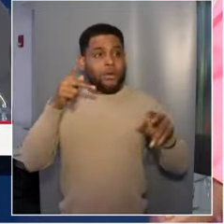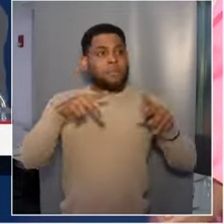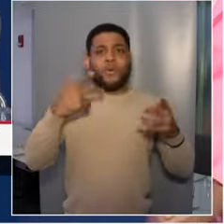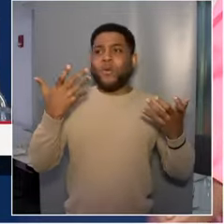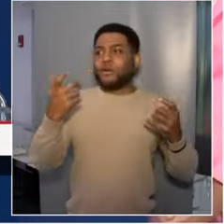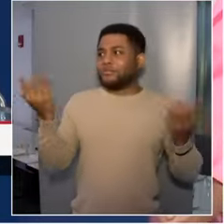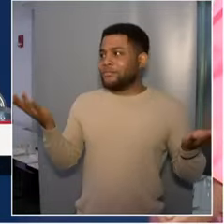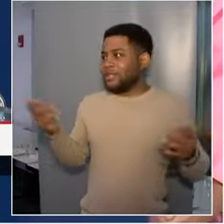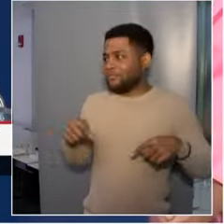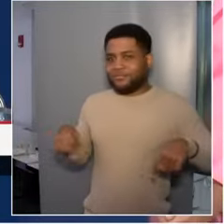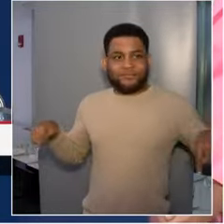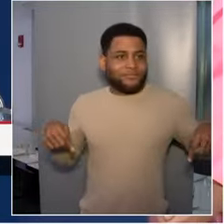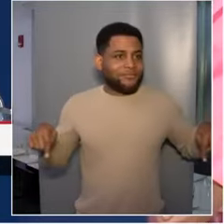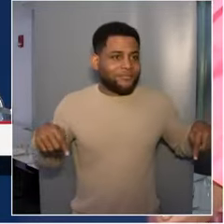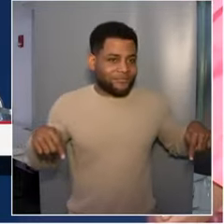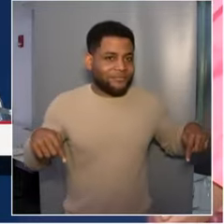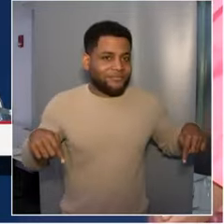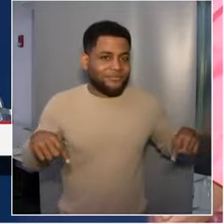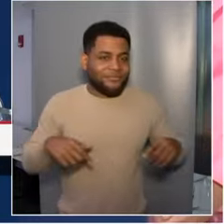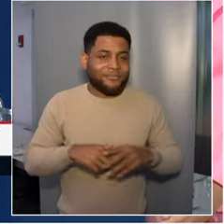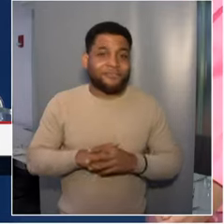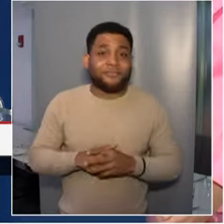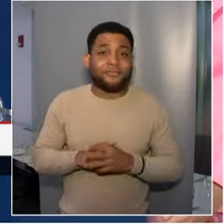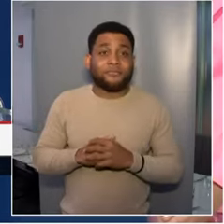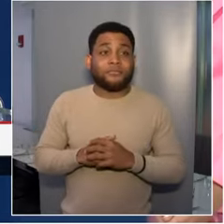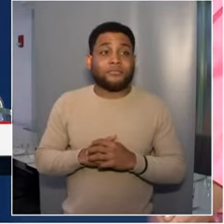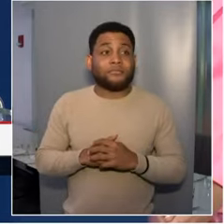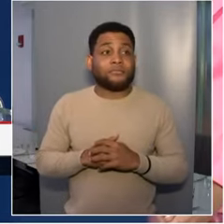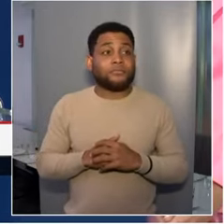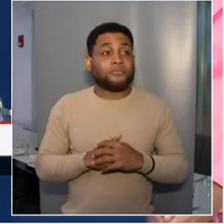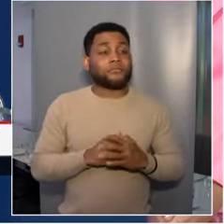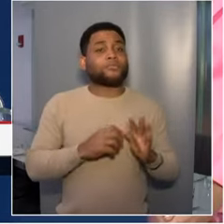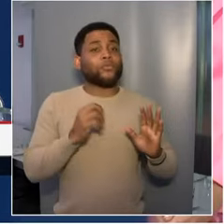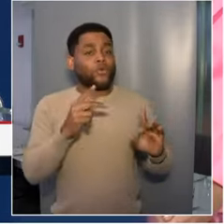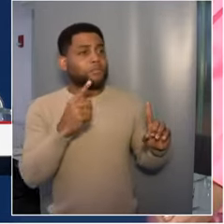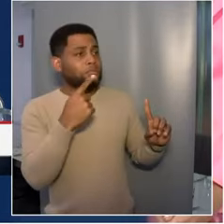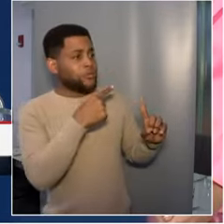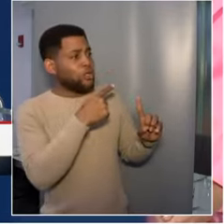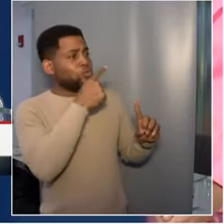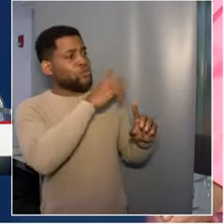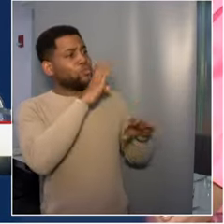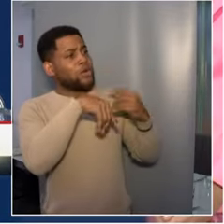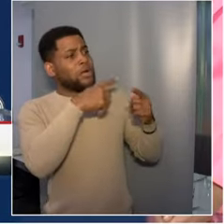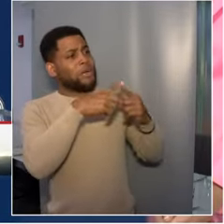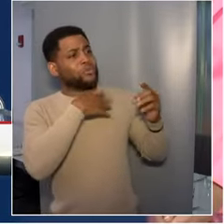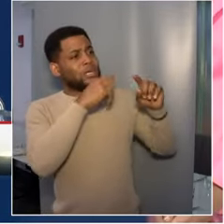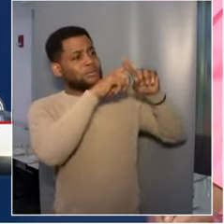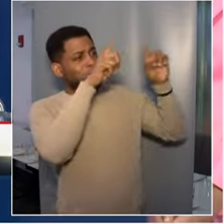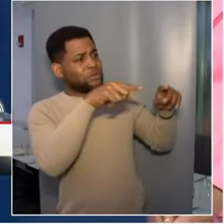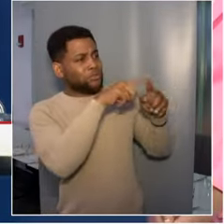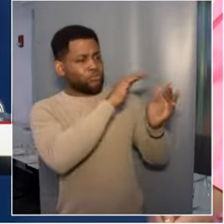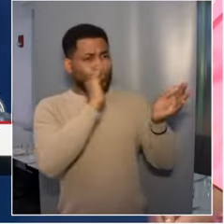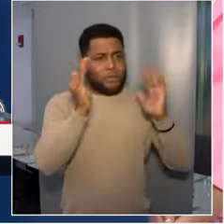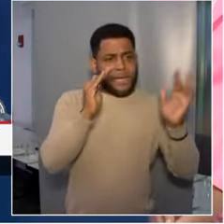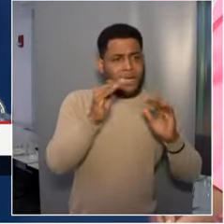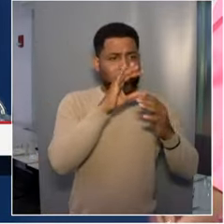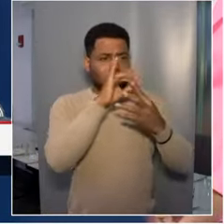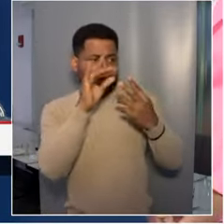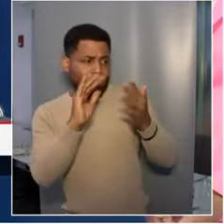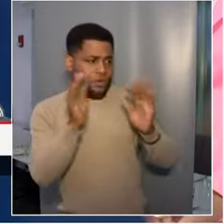Virginia, D.C. How about Monumental? You and Monumental make mistakes since December. Do you think you made all the right moves since